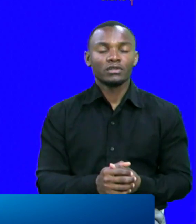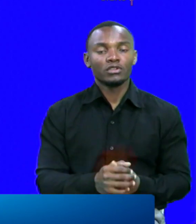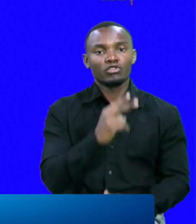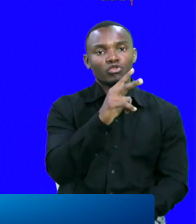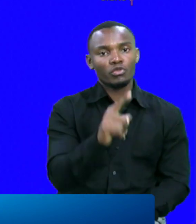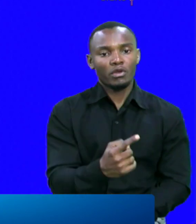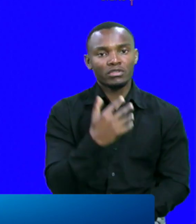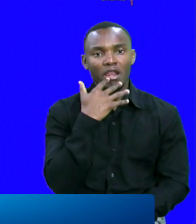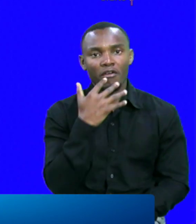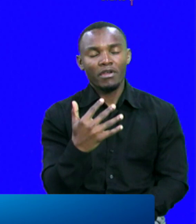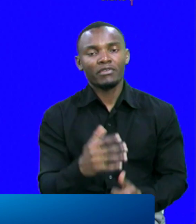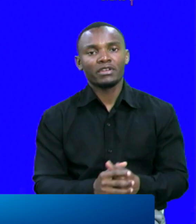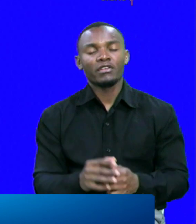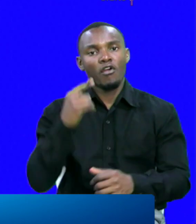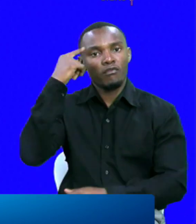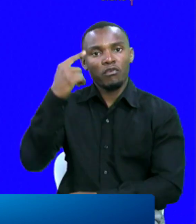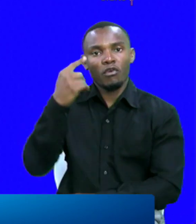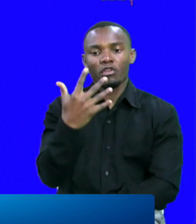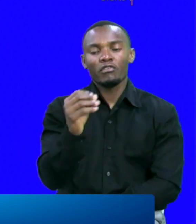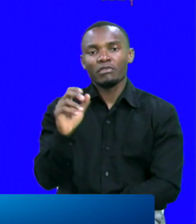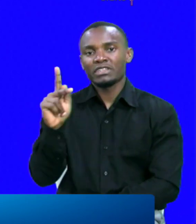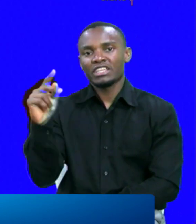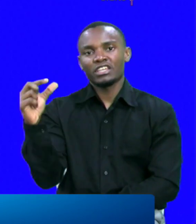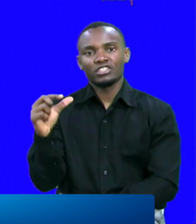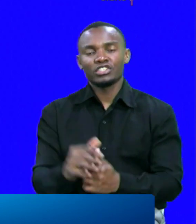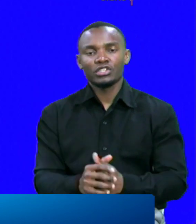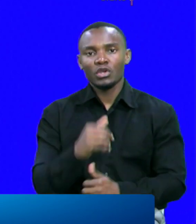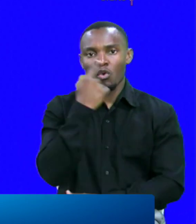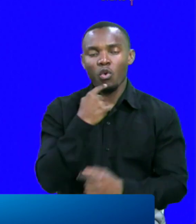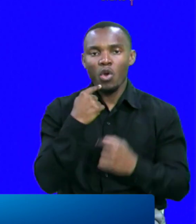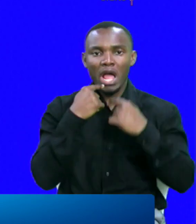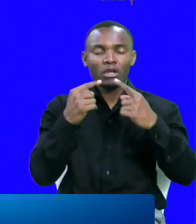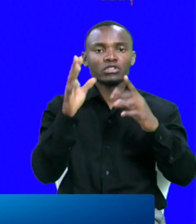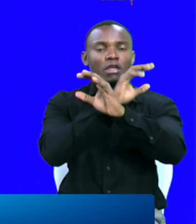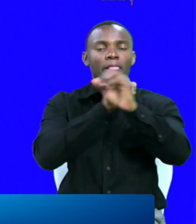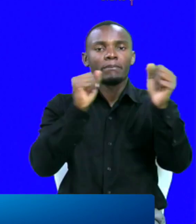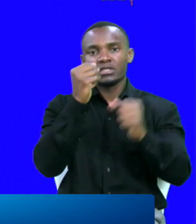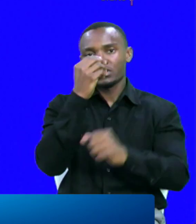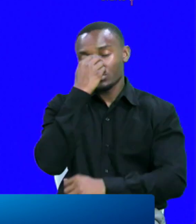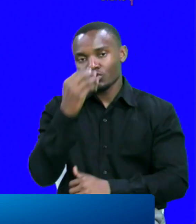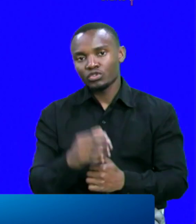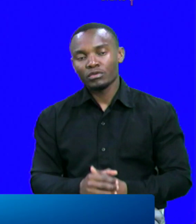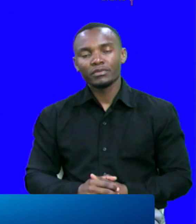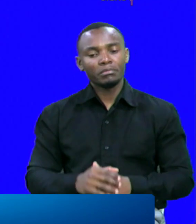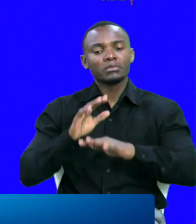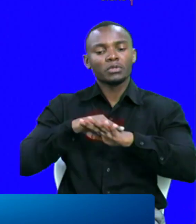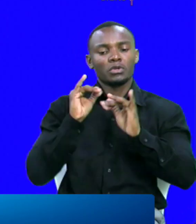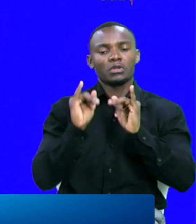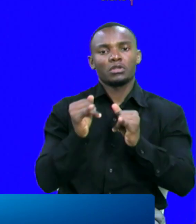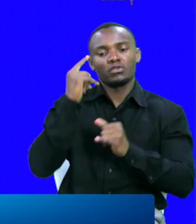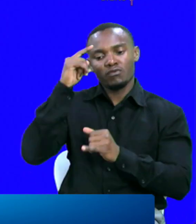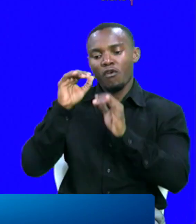sugar subsector. And staying on that address in State House, fertilizer prices to go down by to